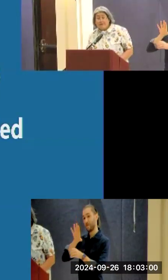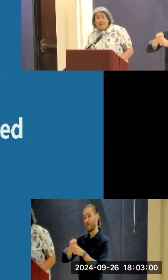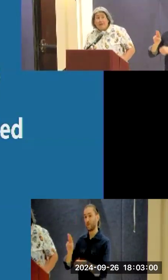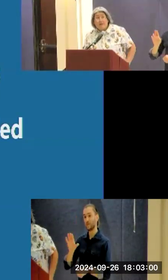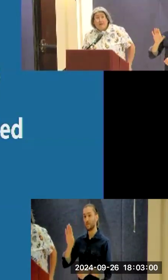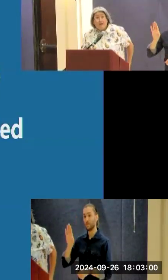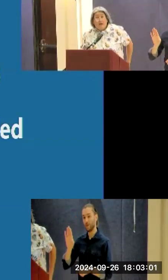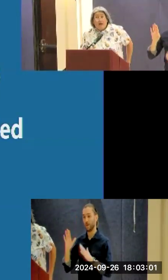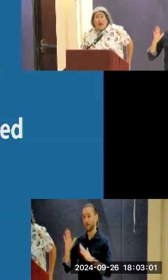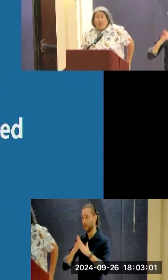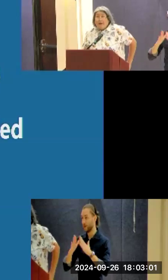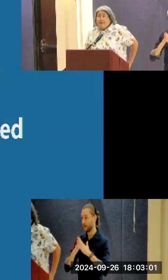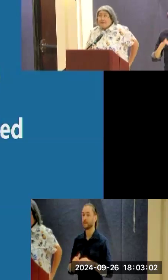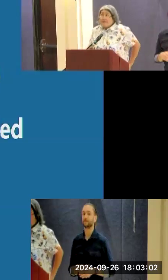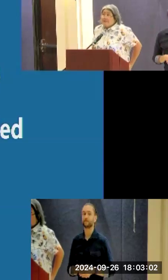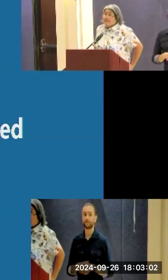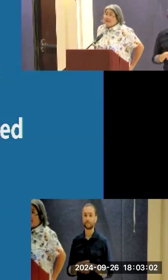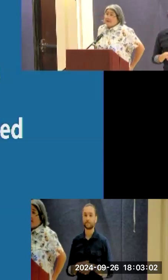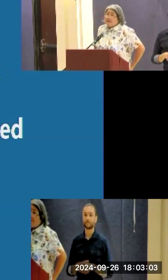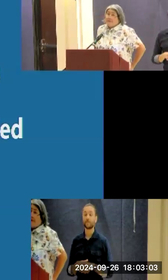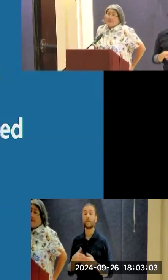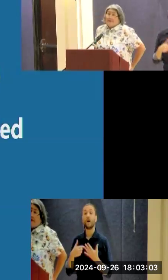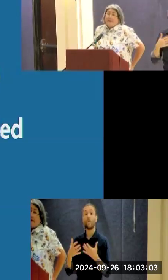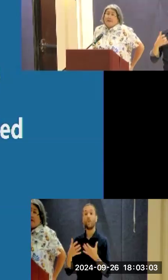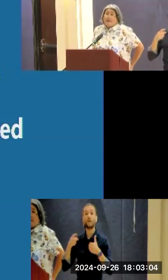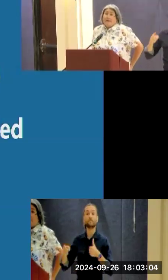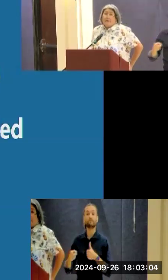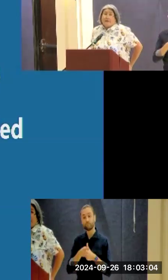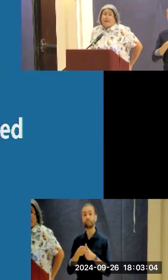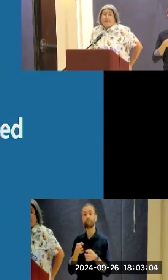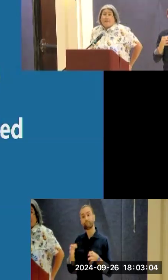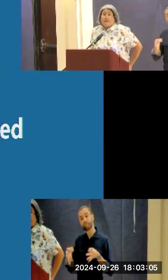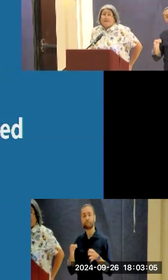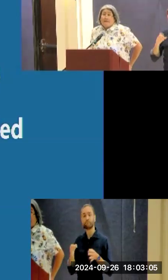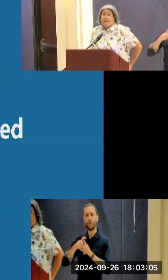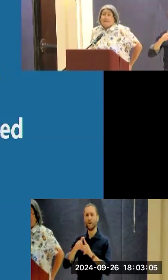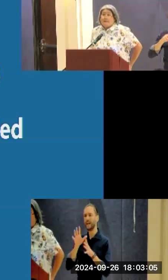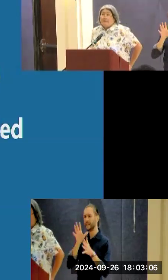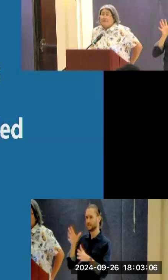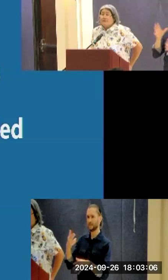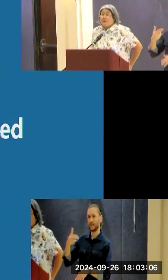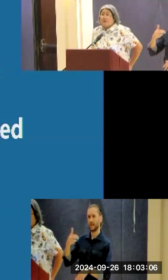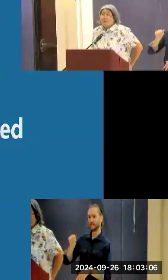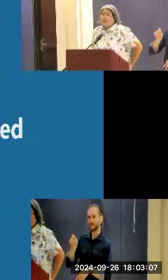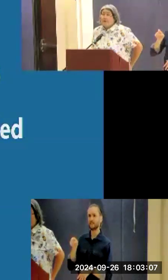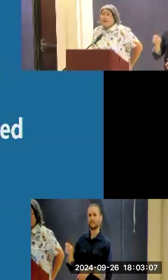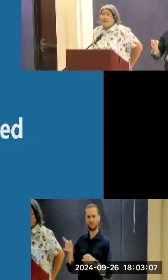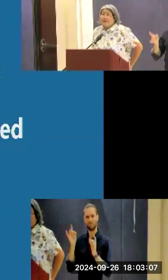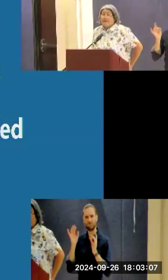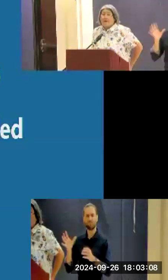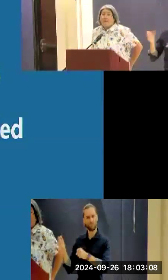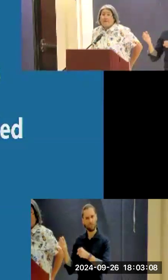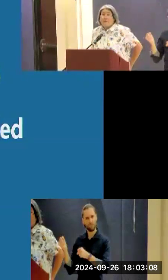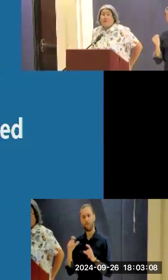community. I wanted to just start off with thinking about the word hate, because hate is an awful strong word. And I